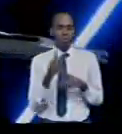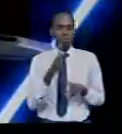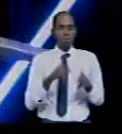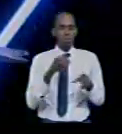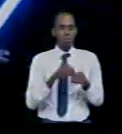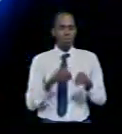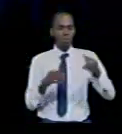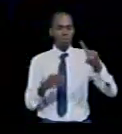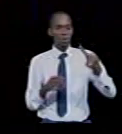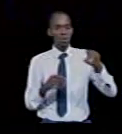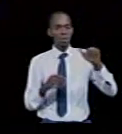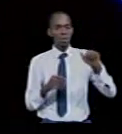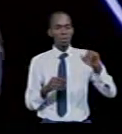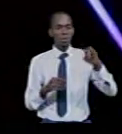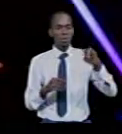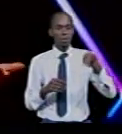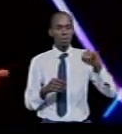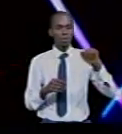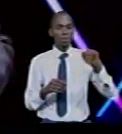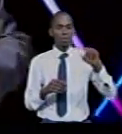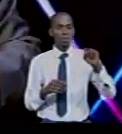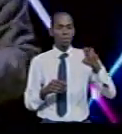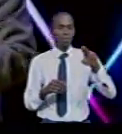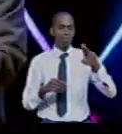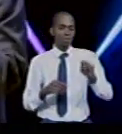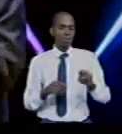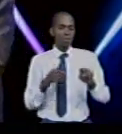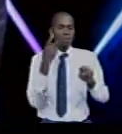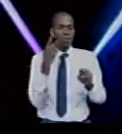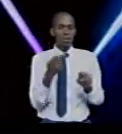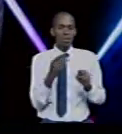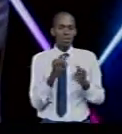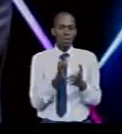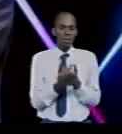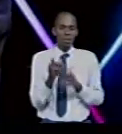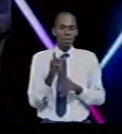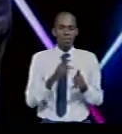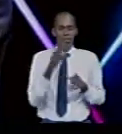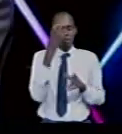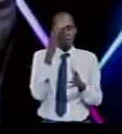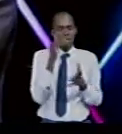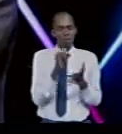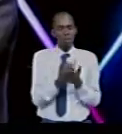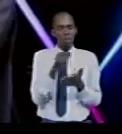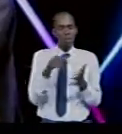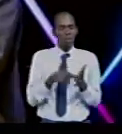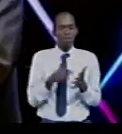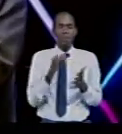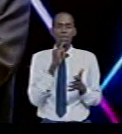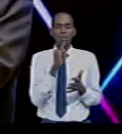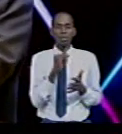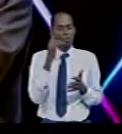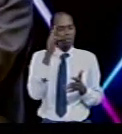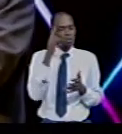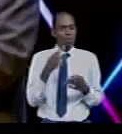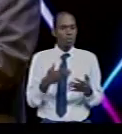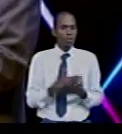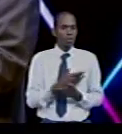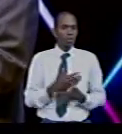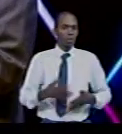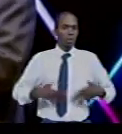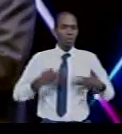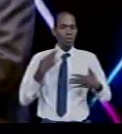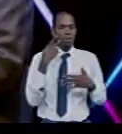that this persecution was because of this new life. And now he tells us in verse